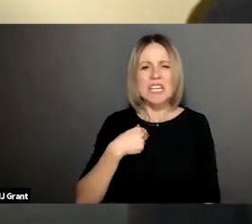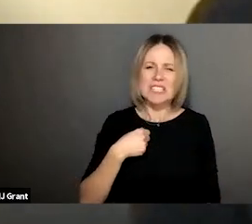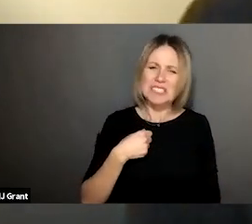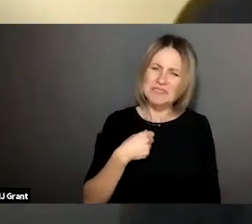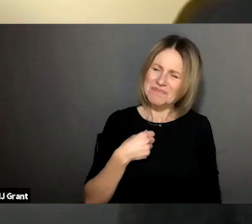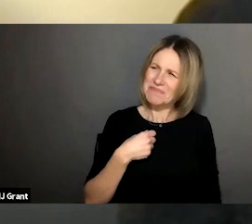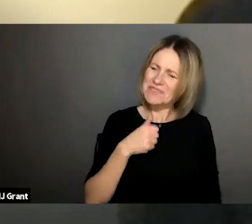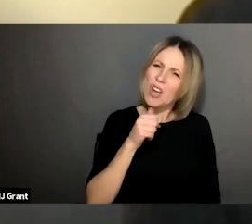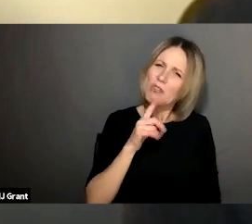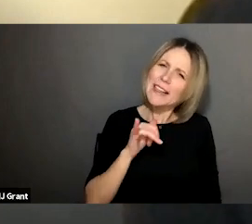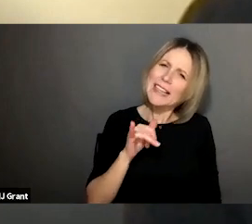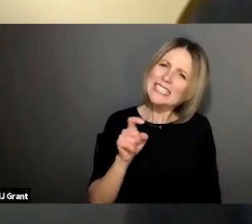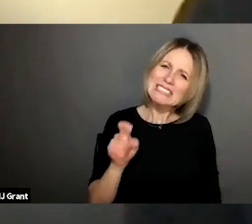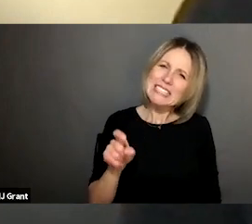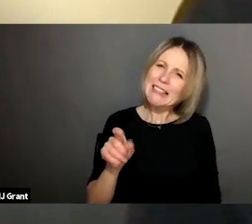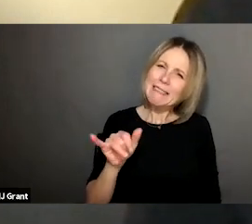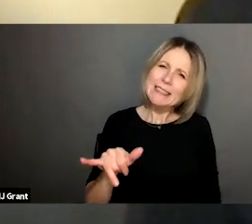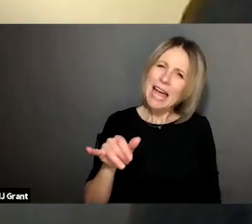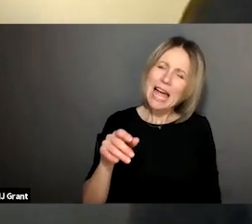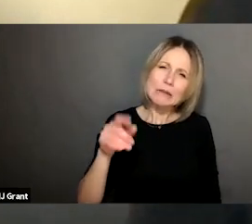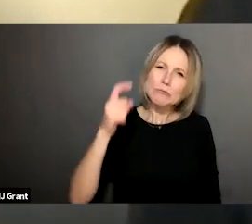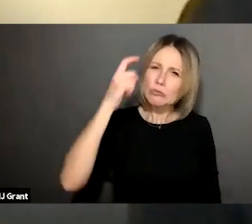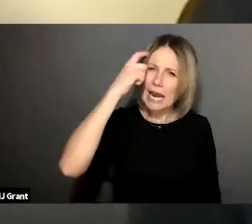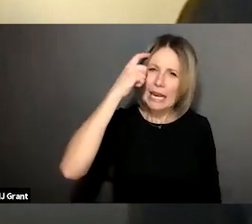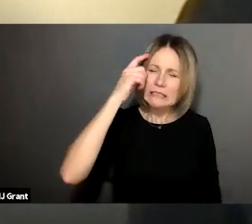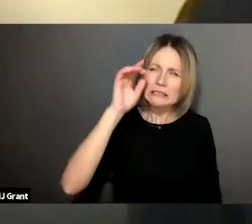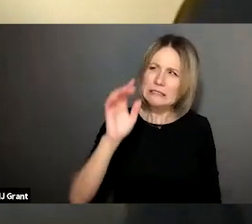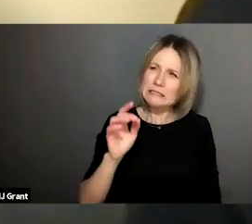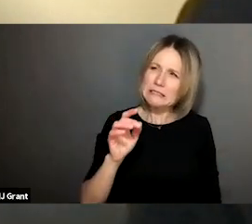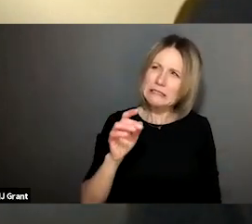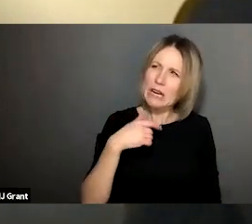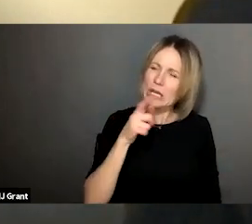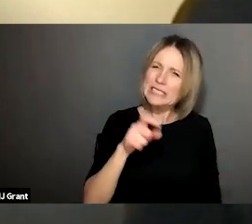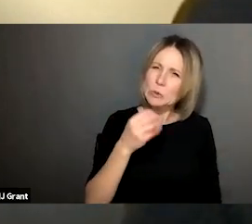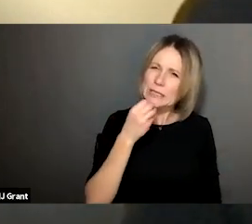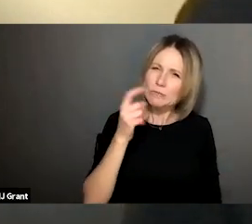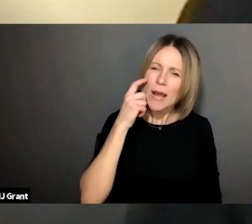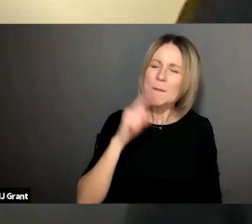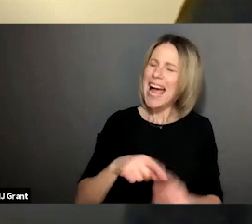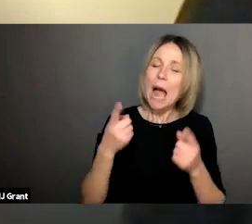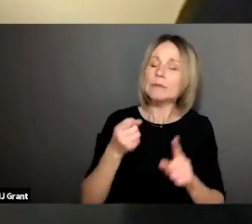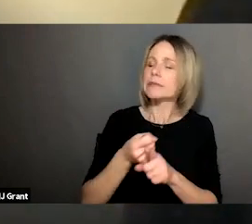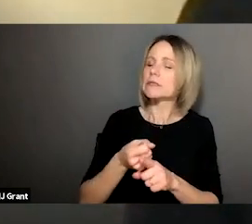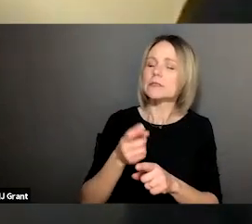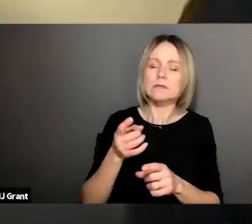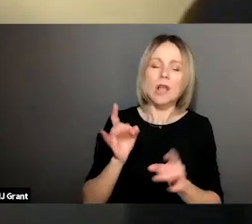brain's really delicious. I just had this terrible brain in a diner in St. Louis